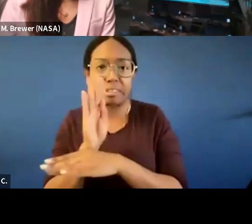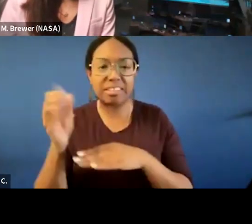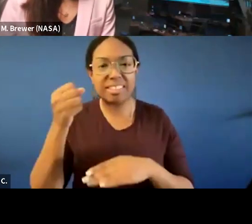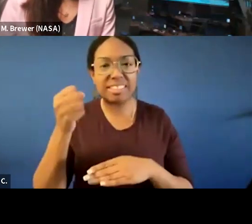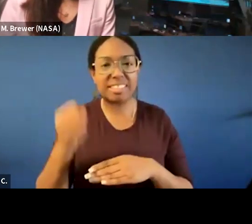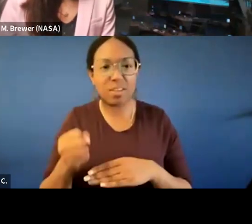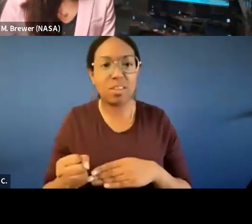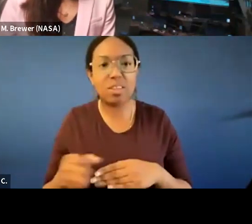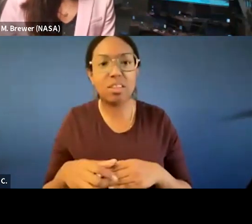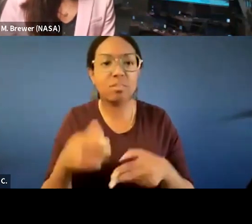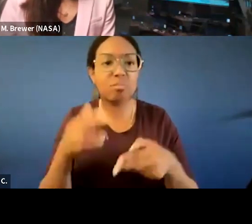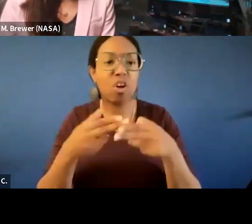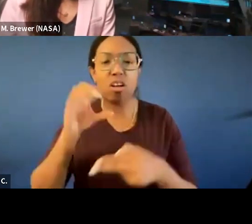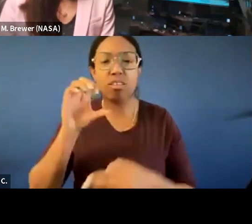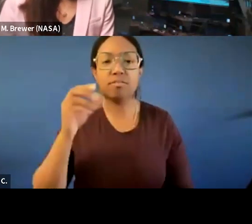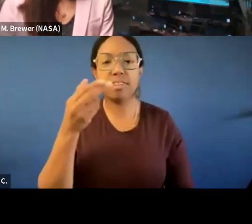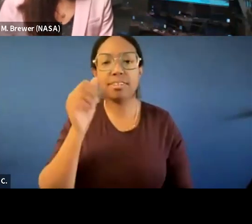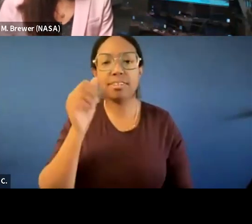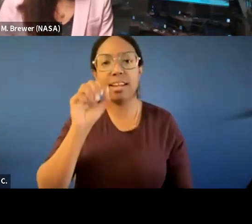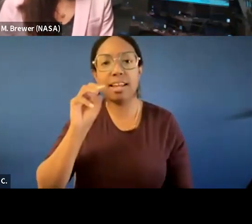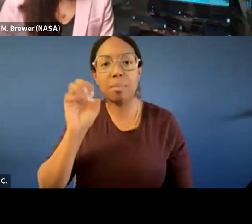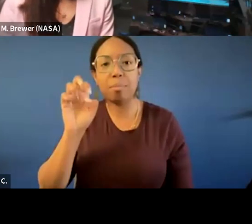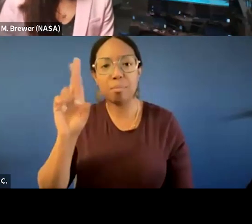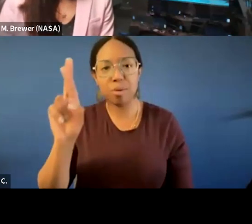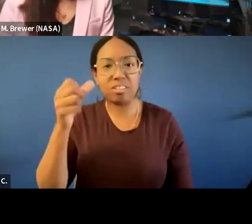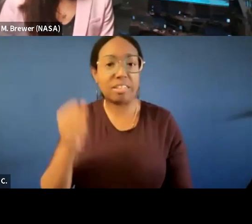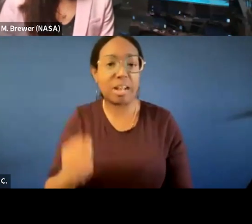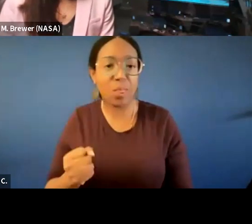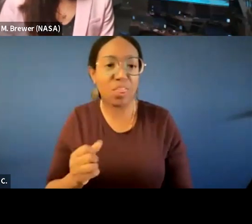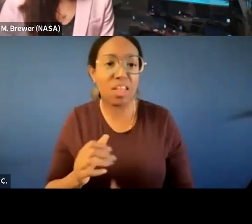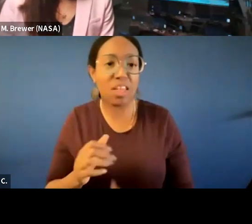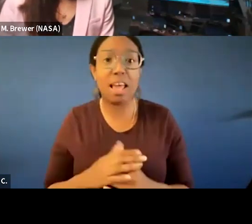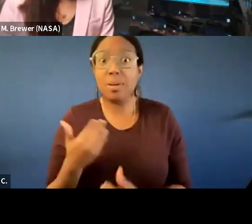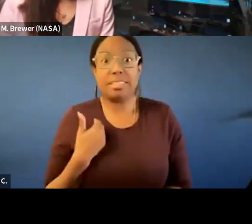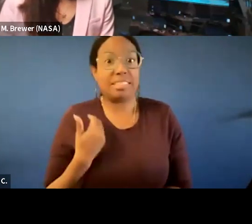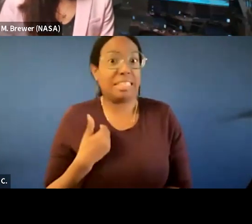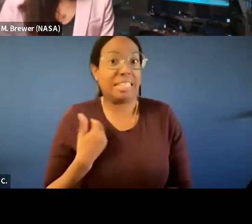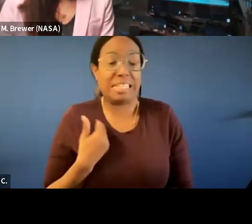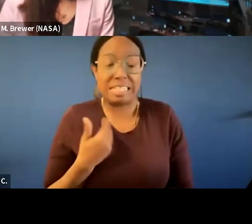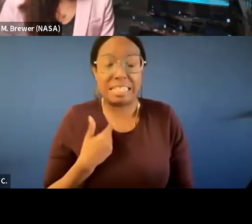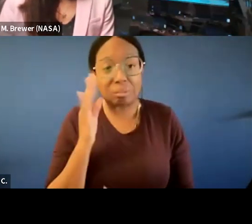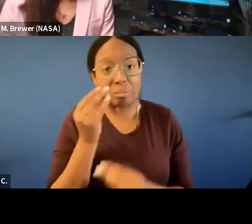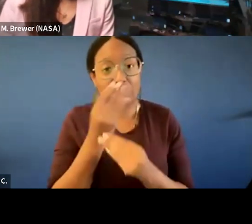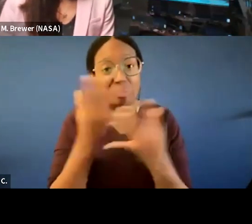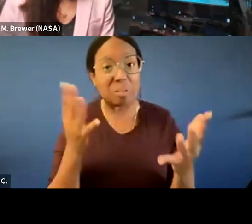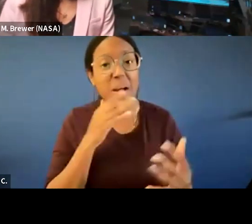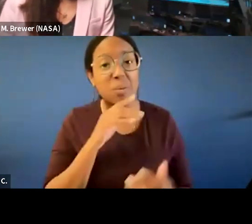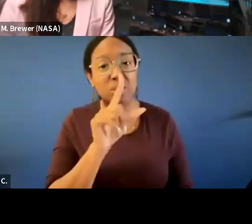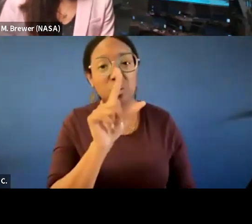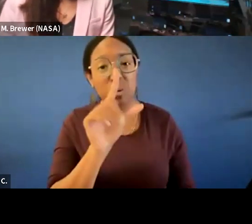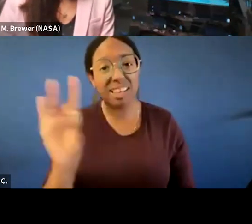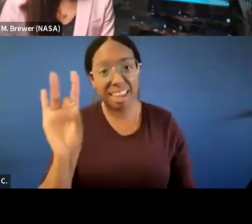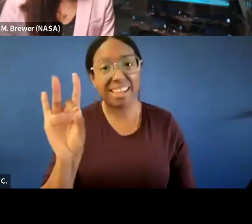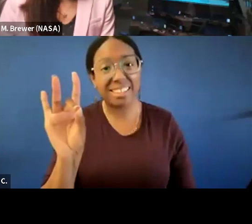called Chamber South. So it was very, I'm not shy about it. I was very, very, very young when I started in this role. I was 28 years old when the